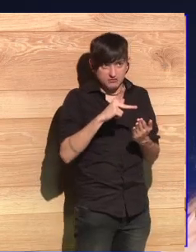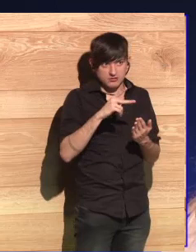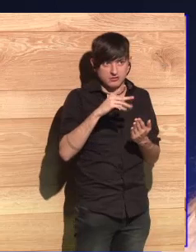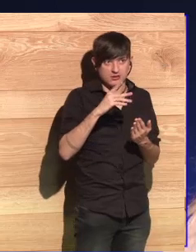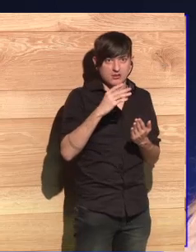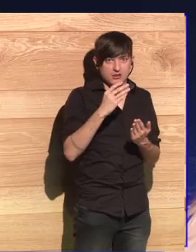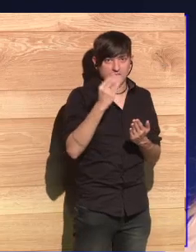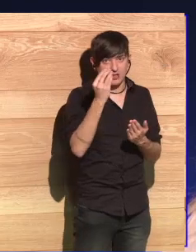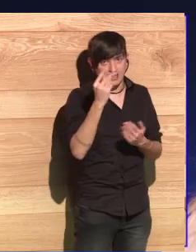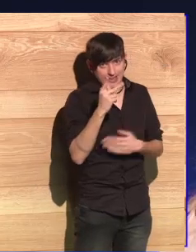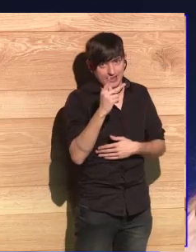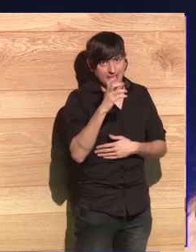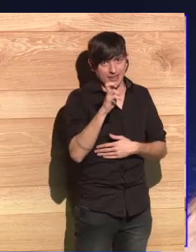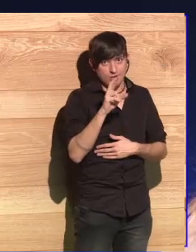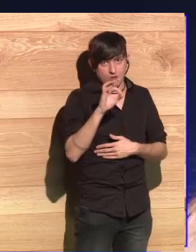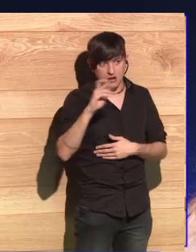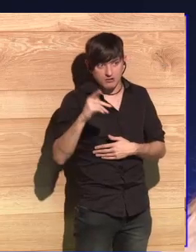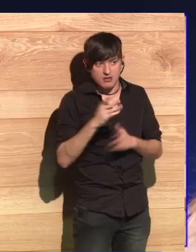such a great inspiration to me.